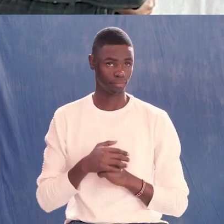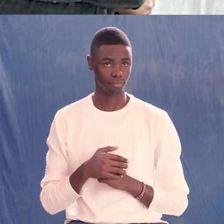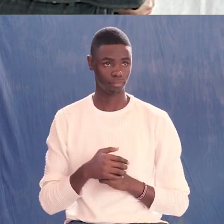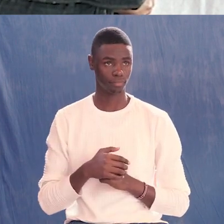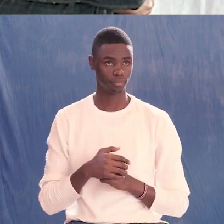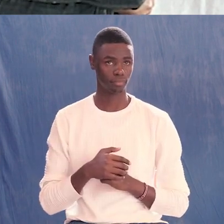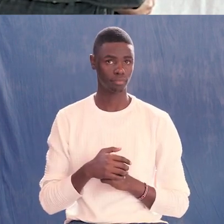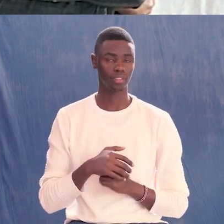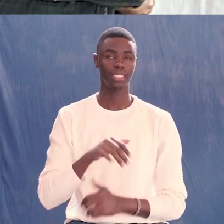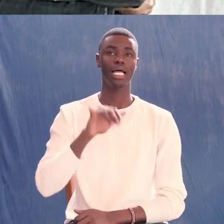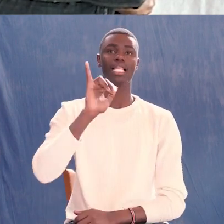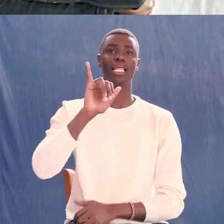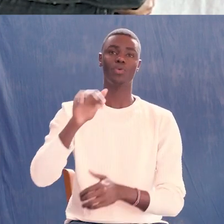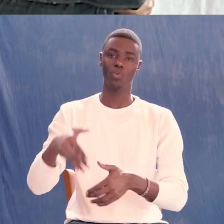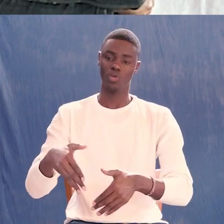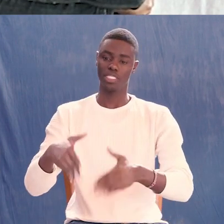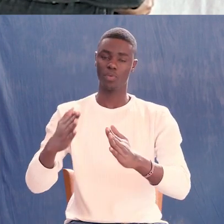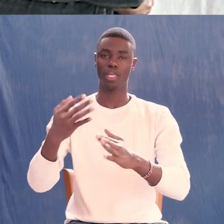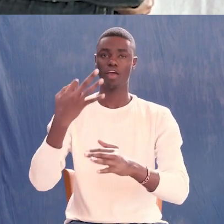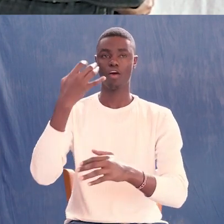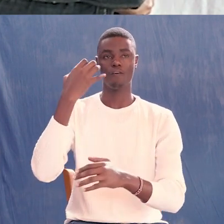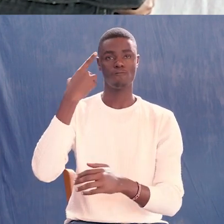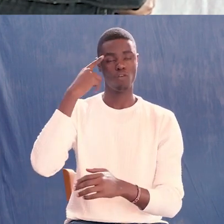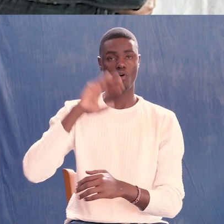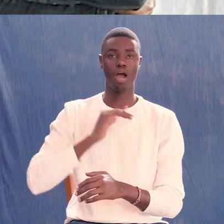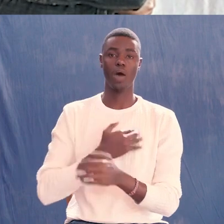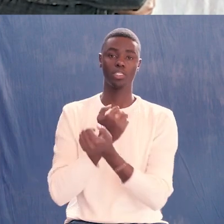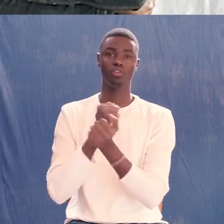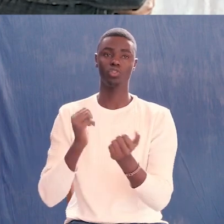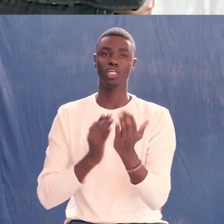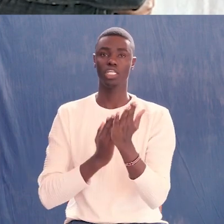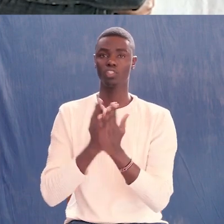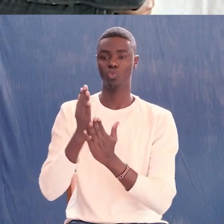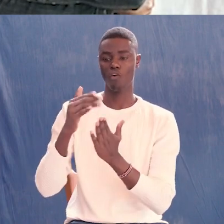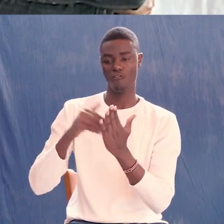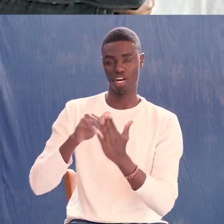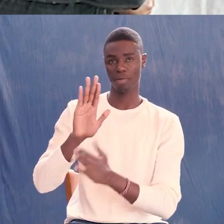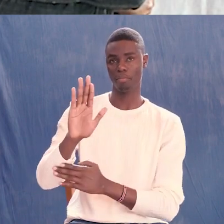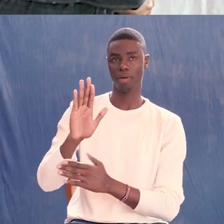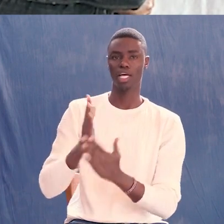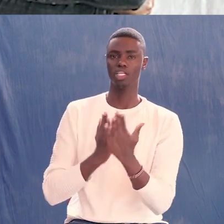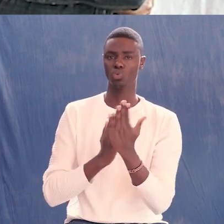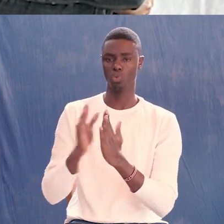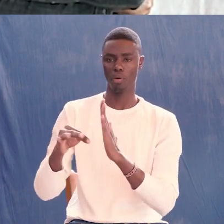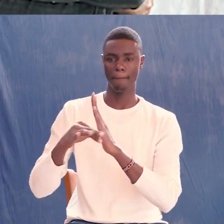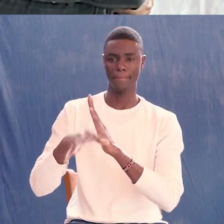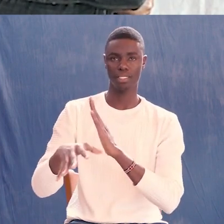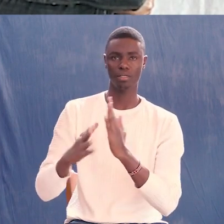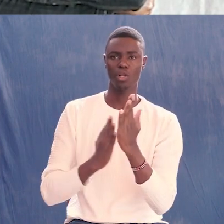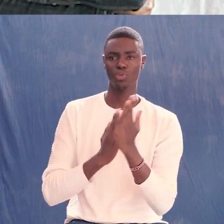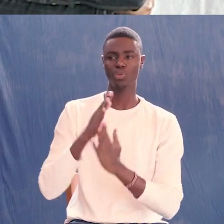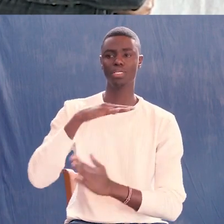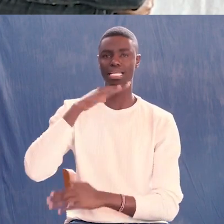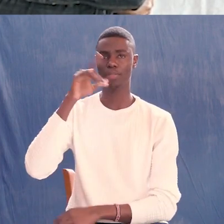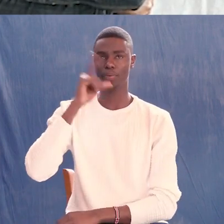that was the way for our salvation. It was through his vulnerability, through his betrayal, through his death